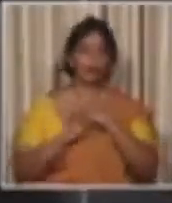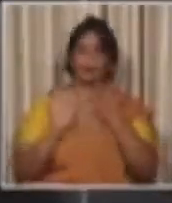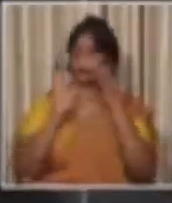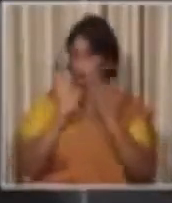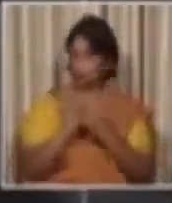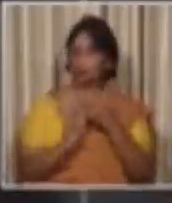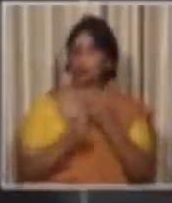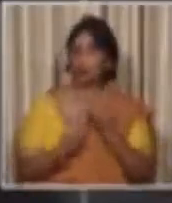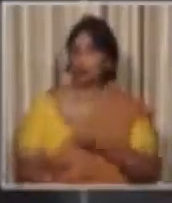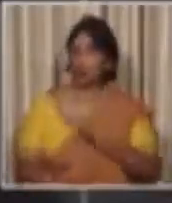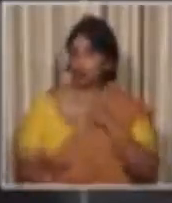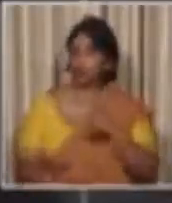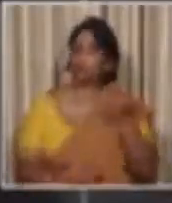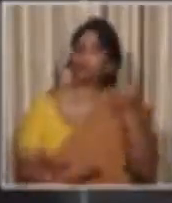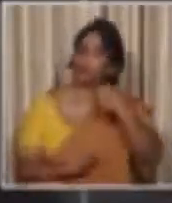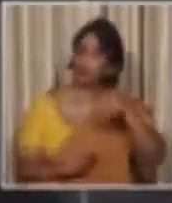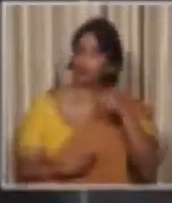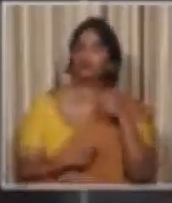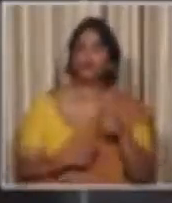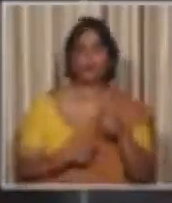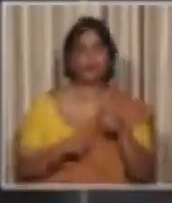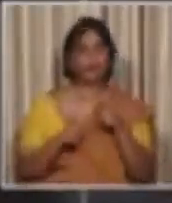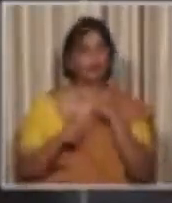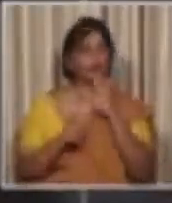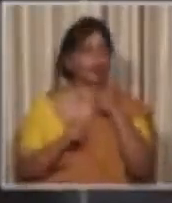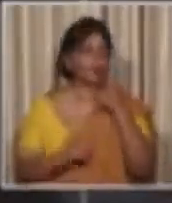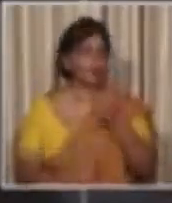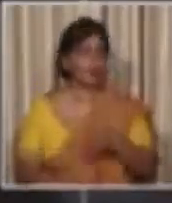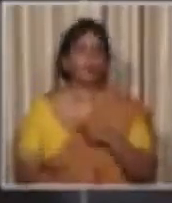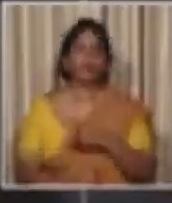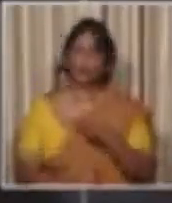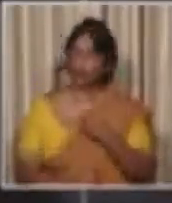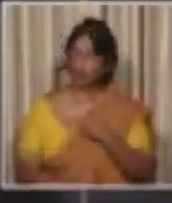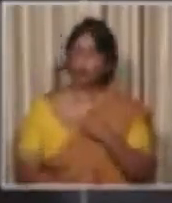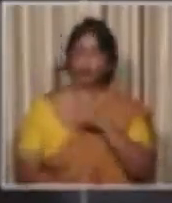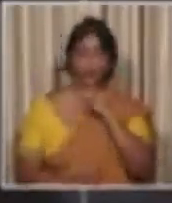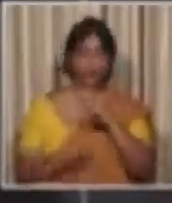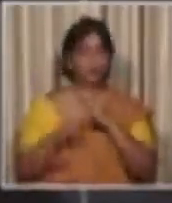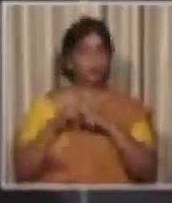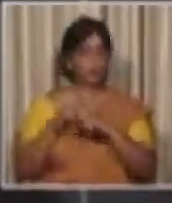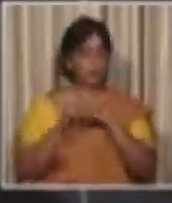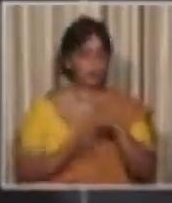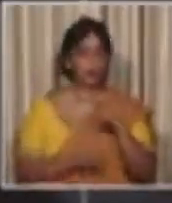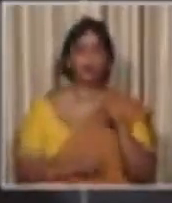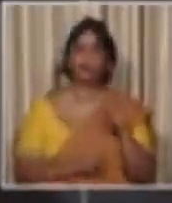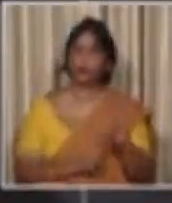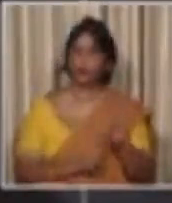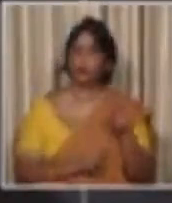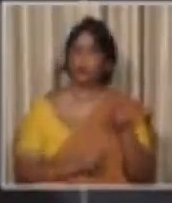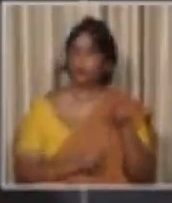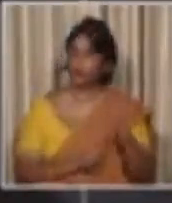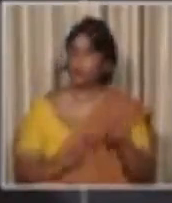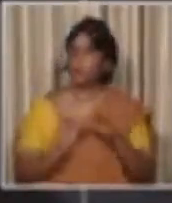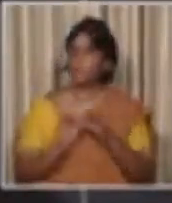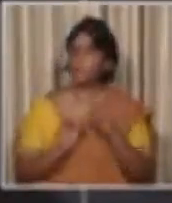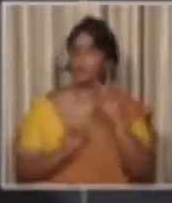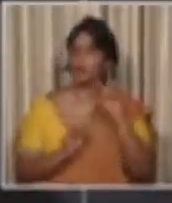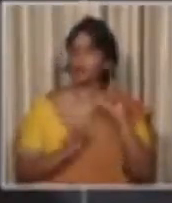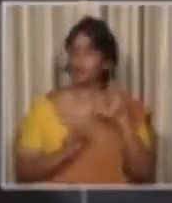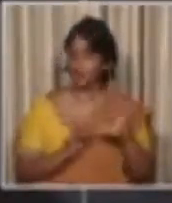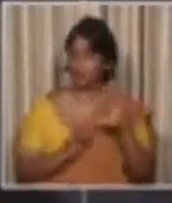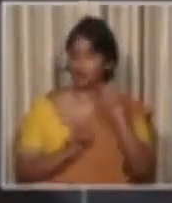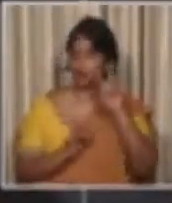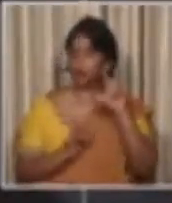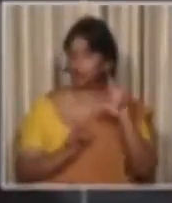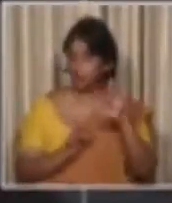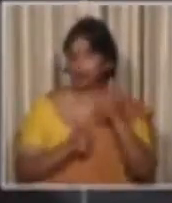However, the question I pose is, how was a rupees 28 billion sale done, government shares,